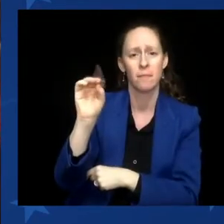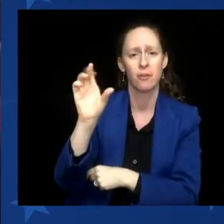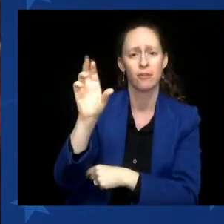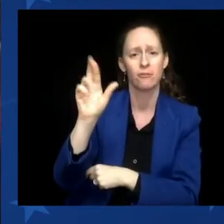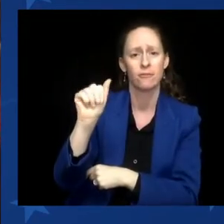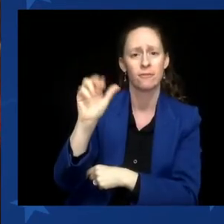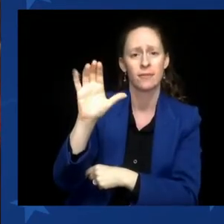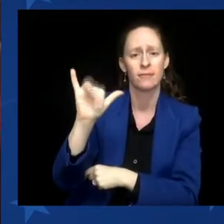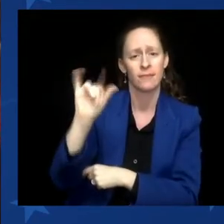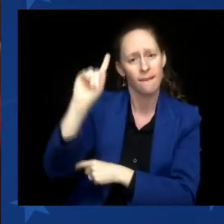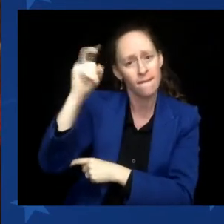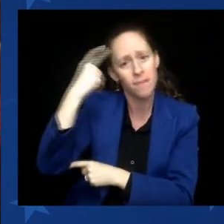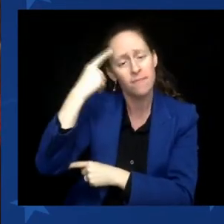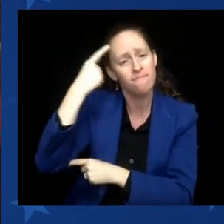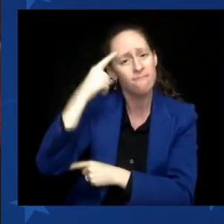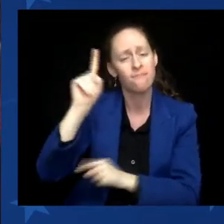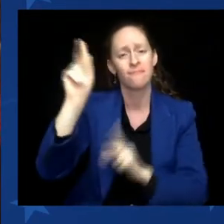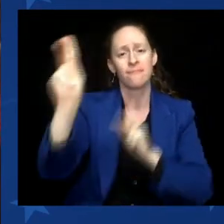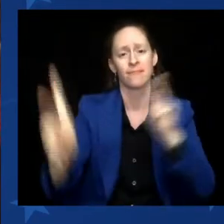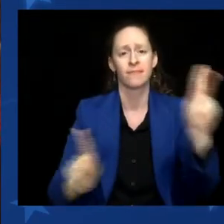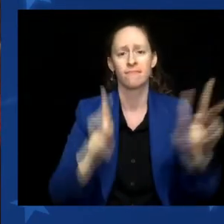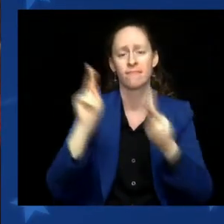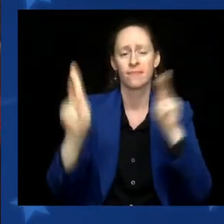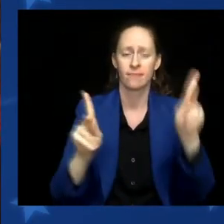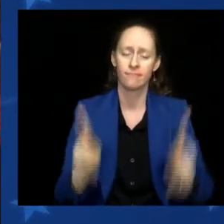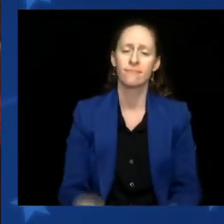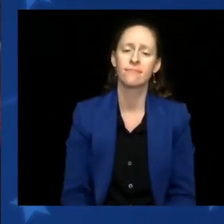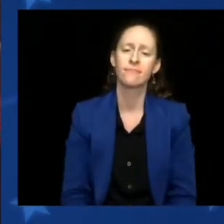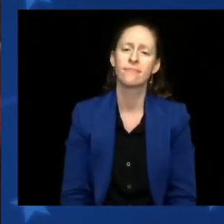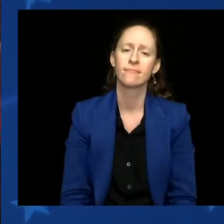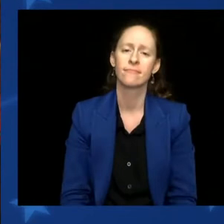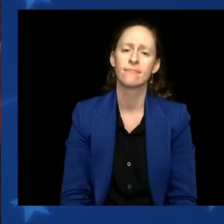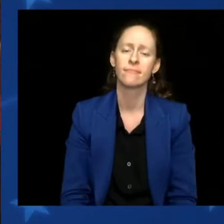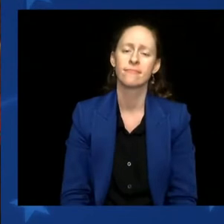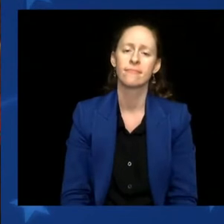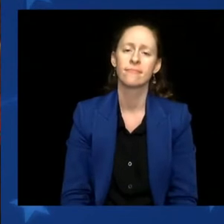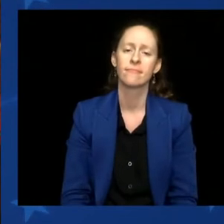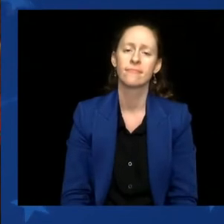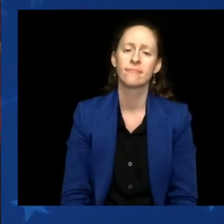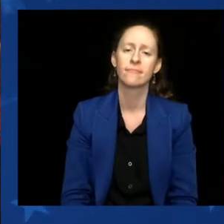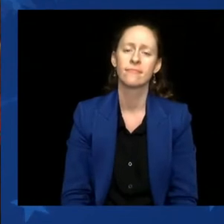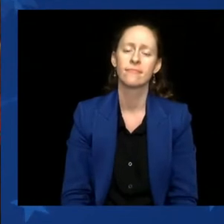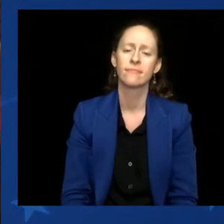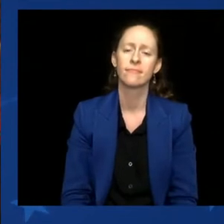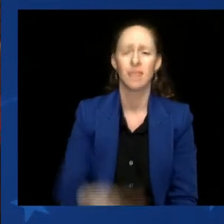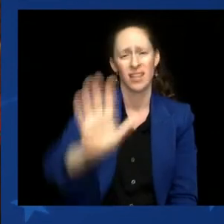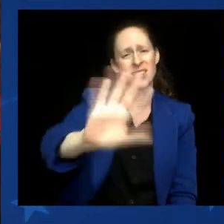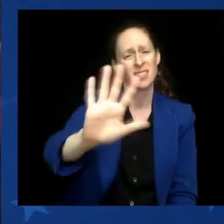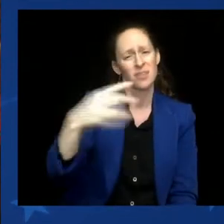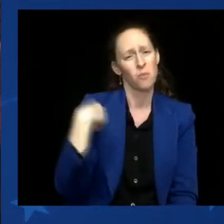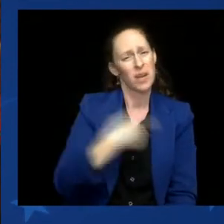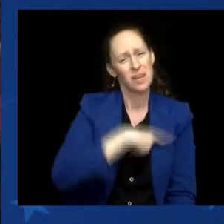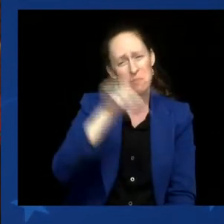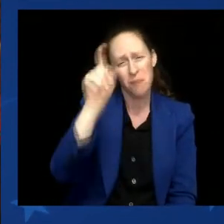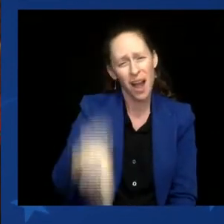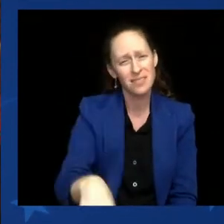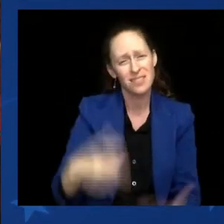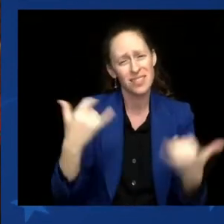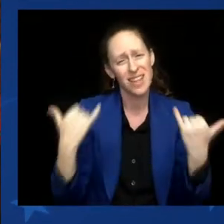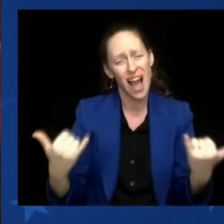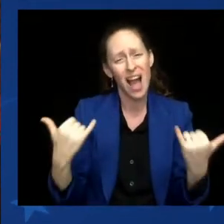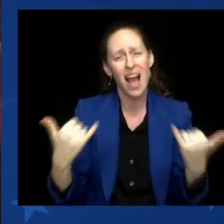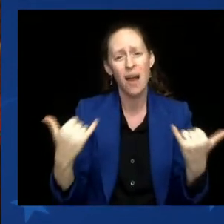We're all called by duty and conscience to confront extremists will put their own pursuit of power above all